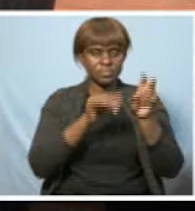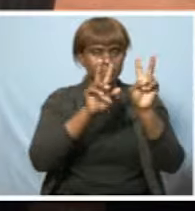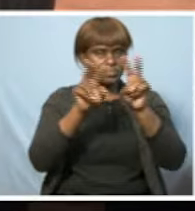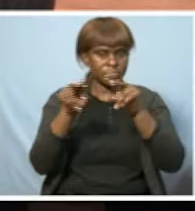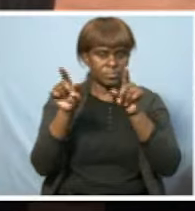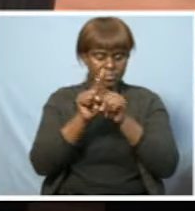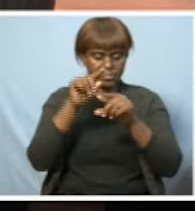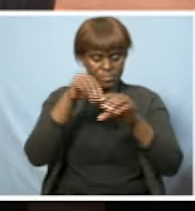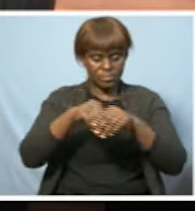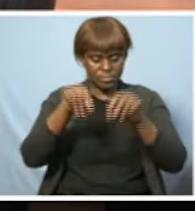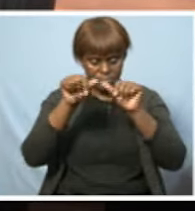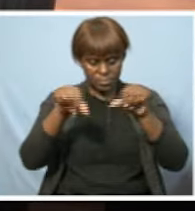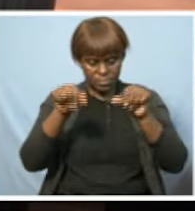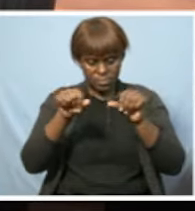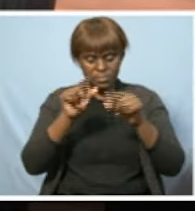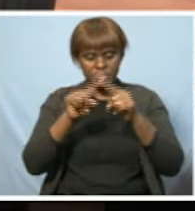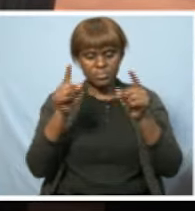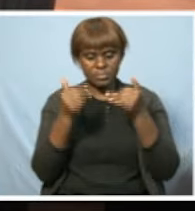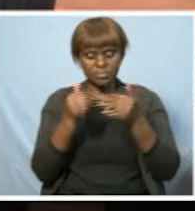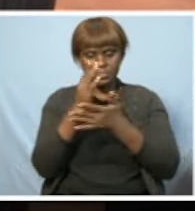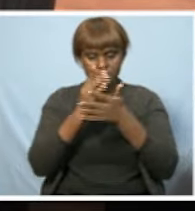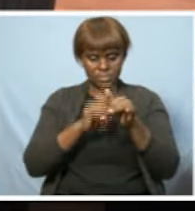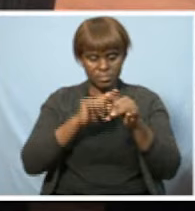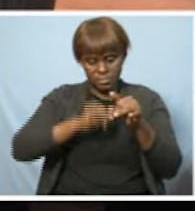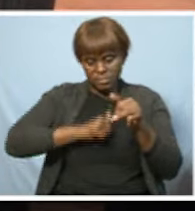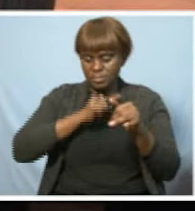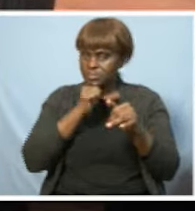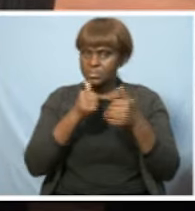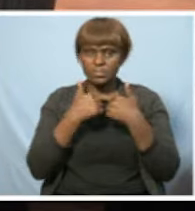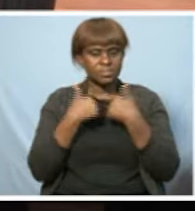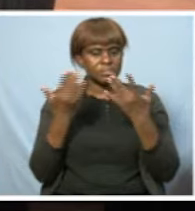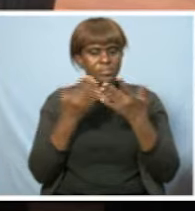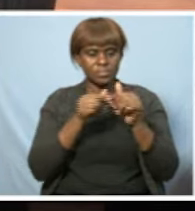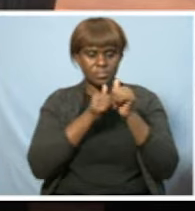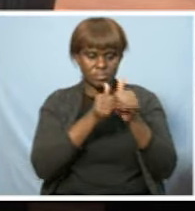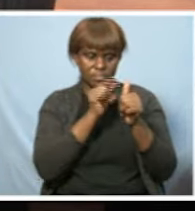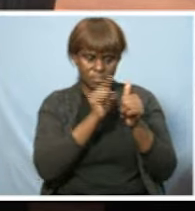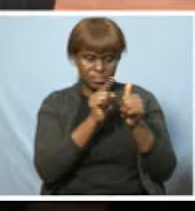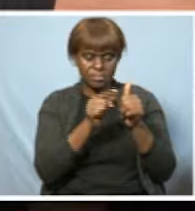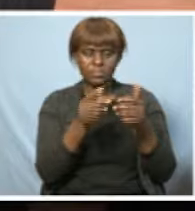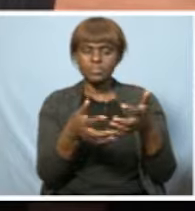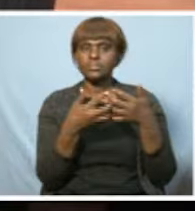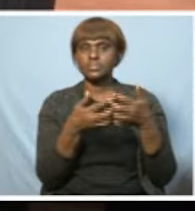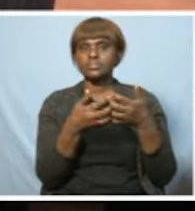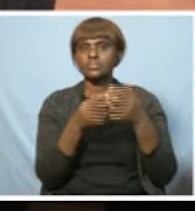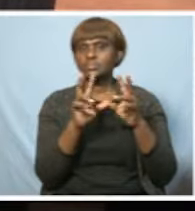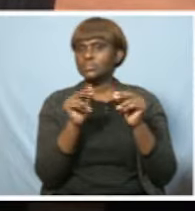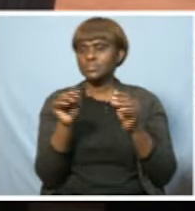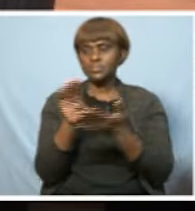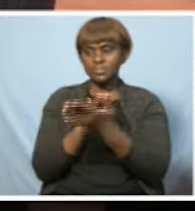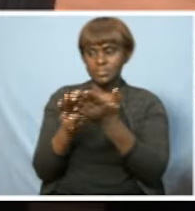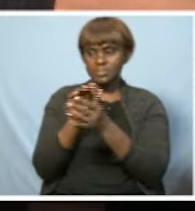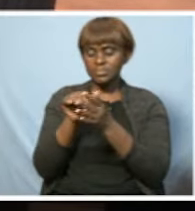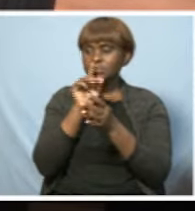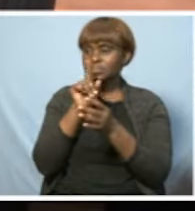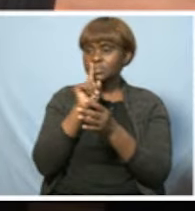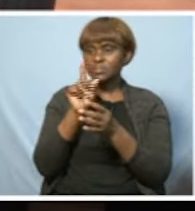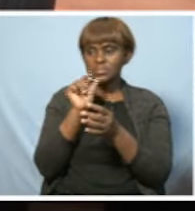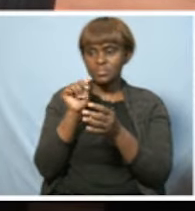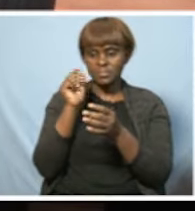internal audit. However, sometimes we do not follow engineering based on the fact that you might be doing